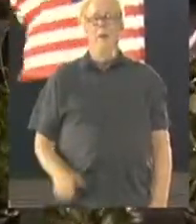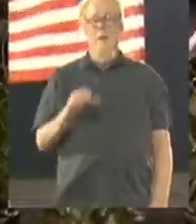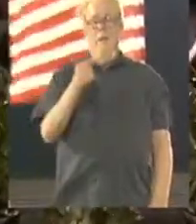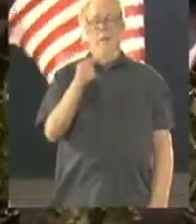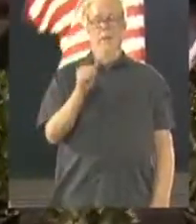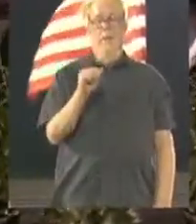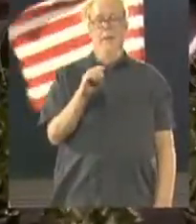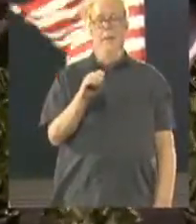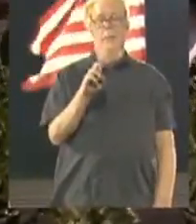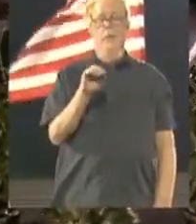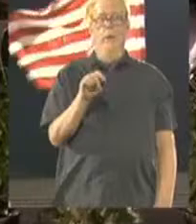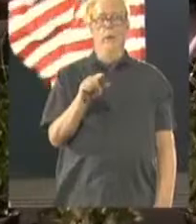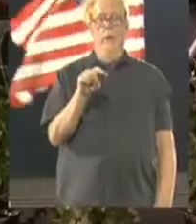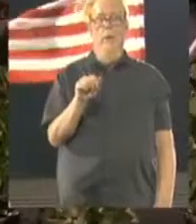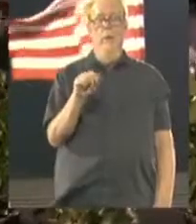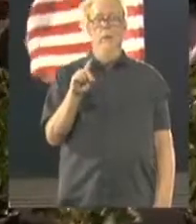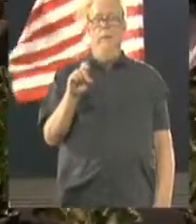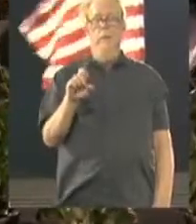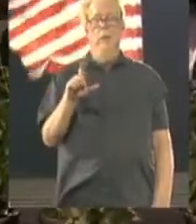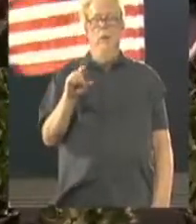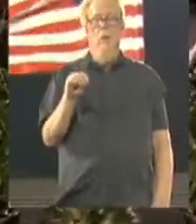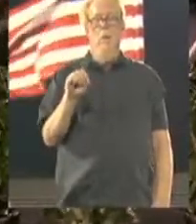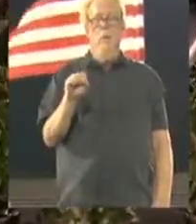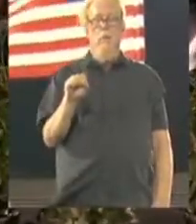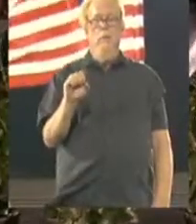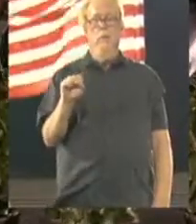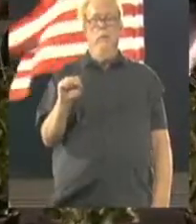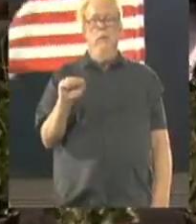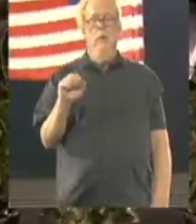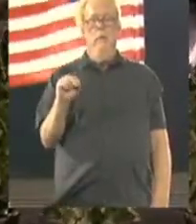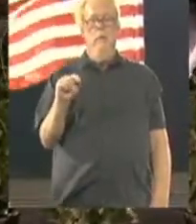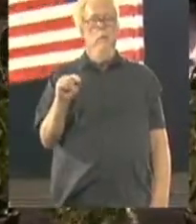Gabriela Simón de los Santos.